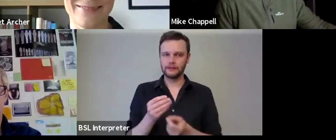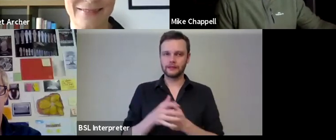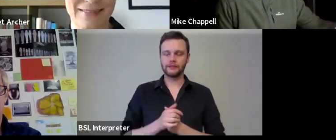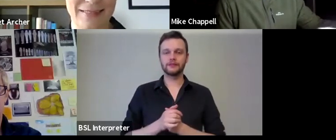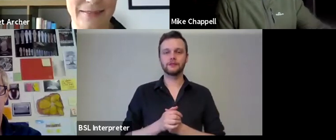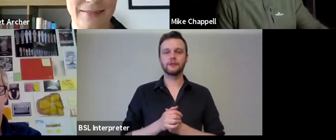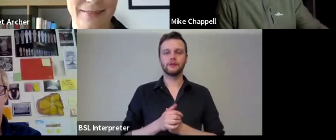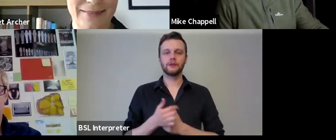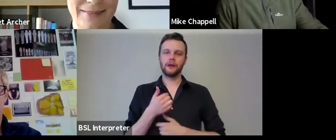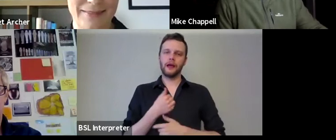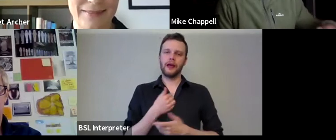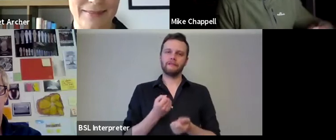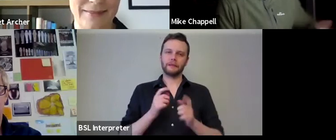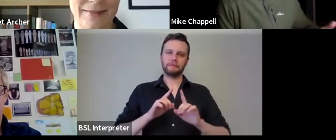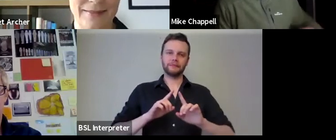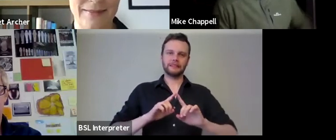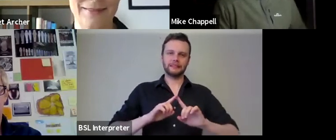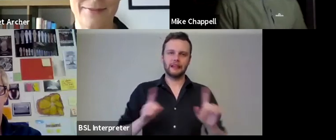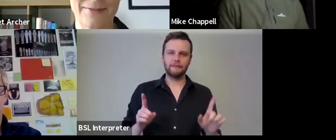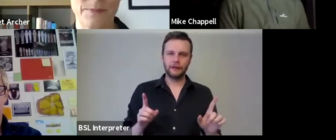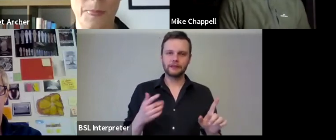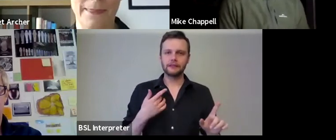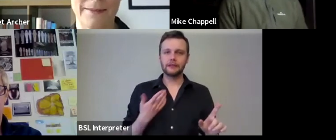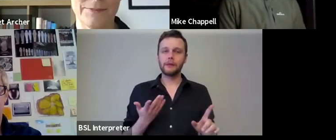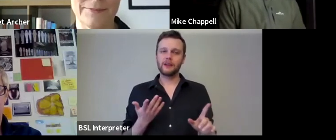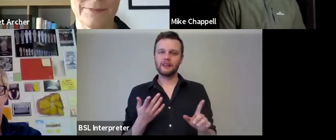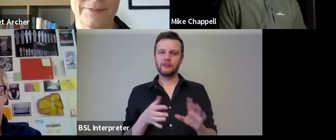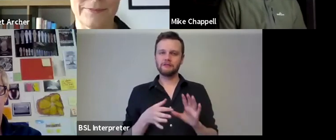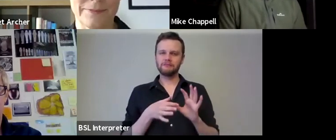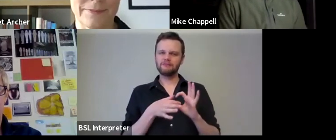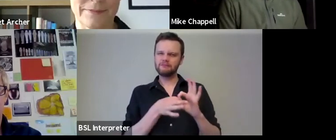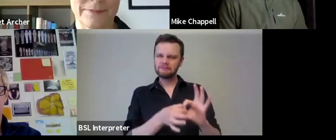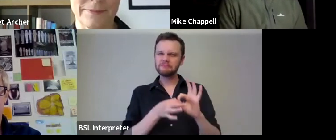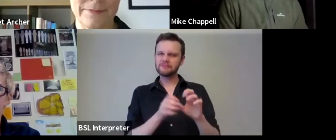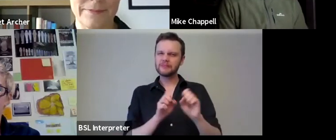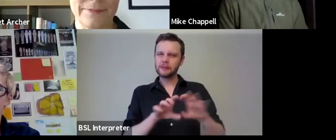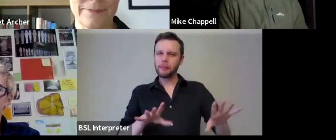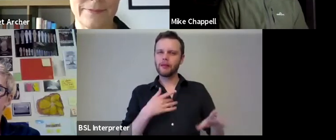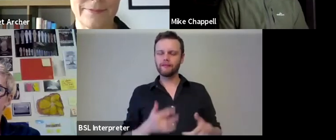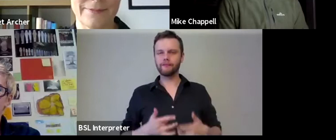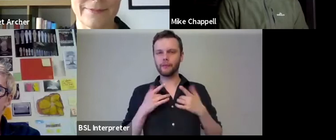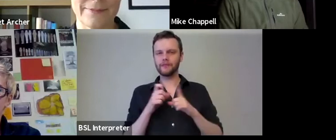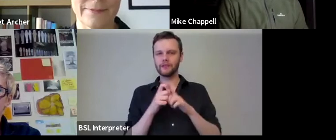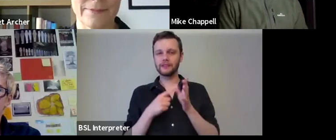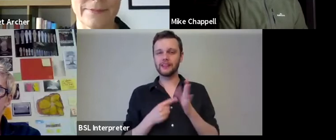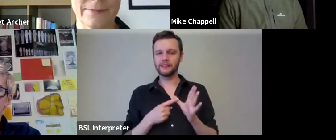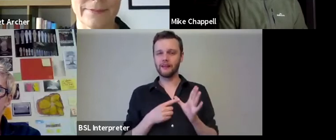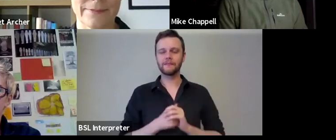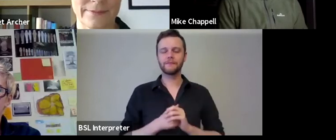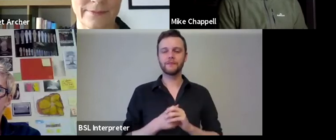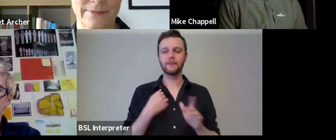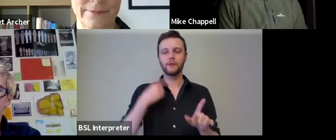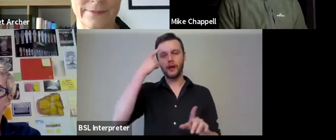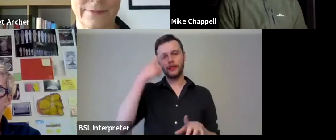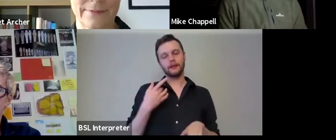I have a different, but not entirely unrelated view of what data is. The data context that I'm